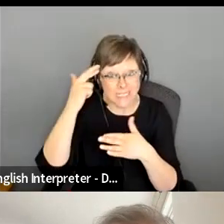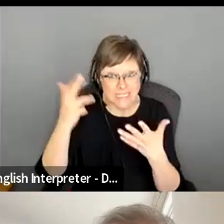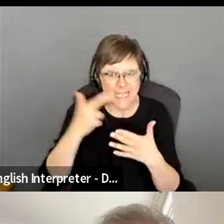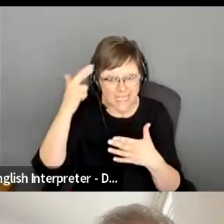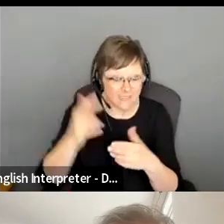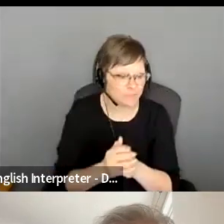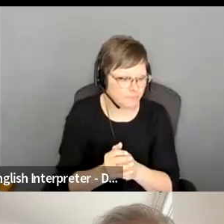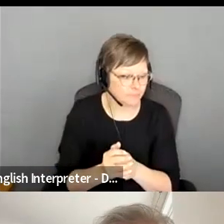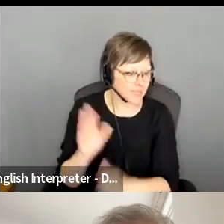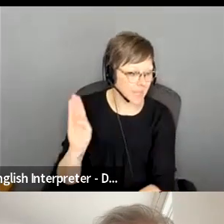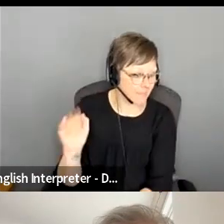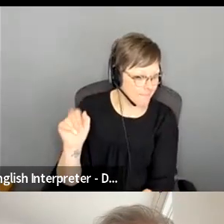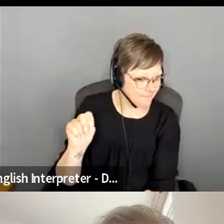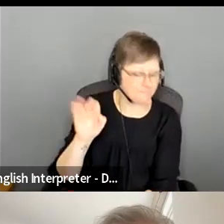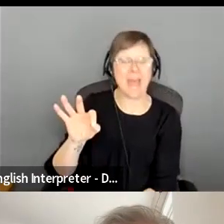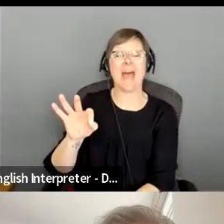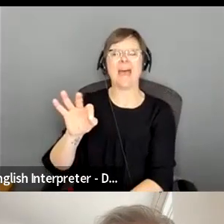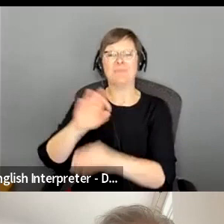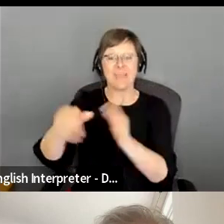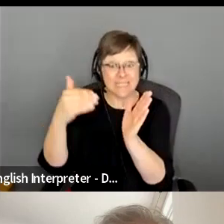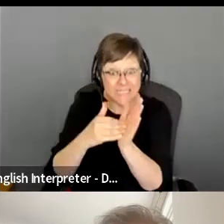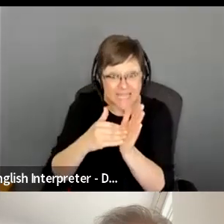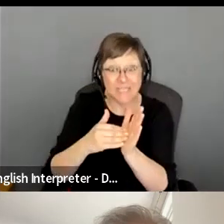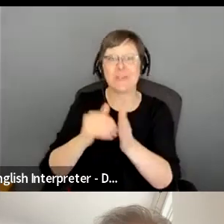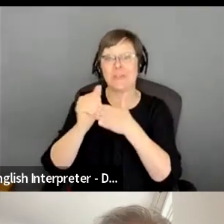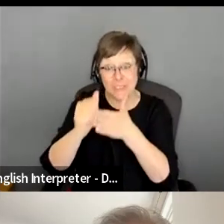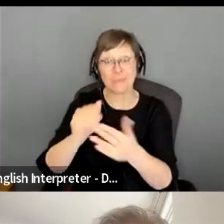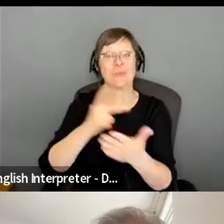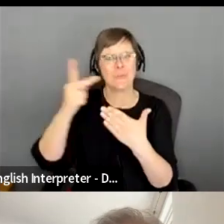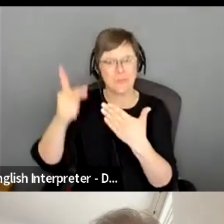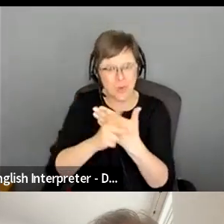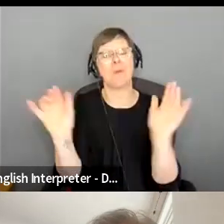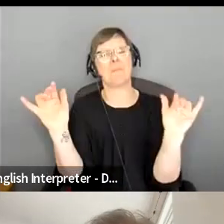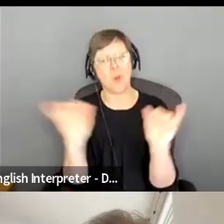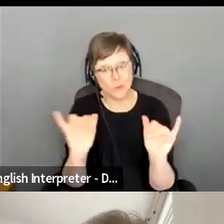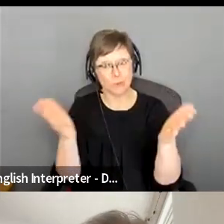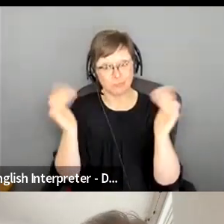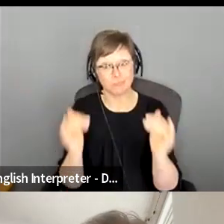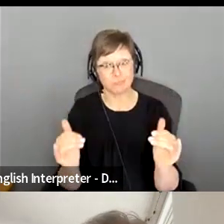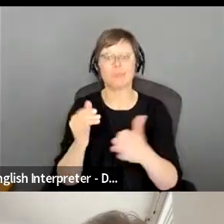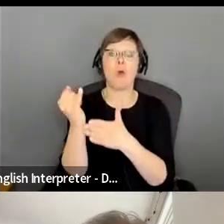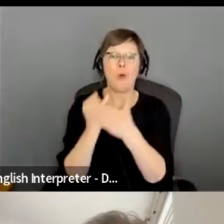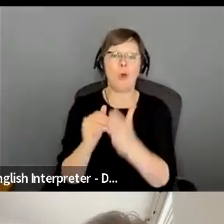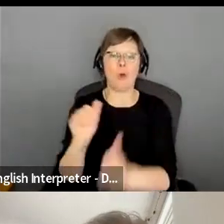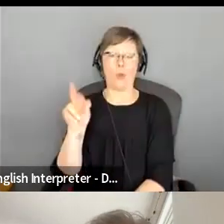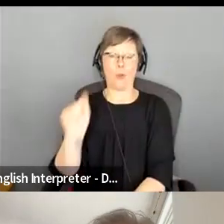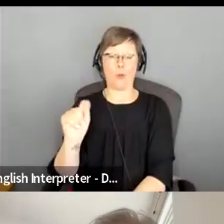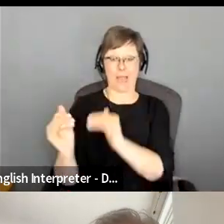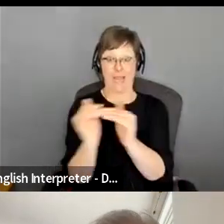the Banff Center's Cultural Leadership Program, and a member of the Art Equity